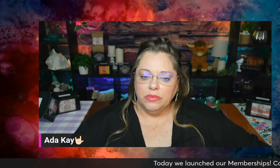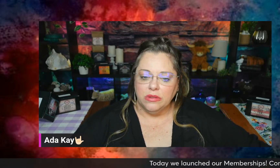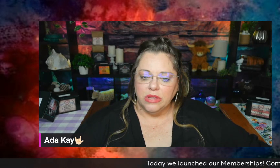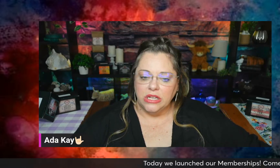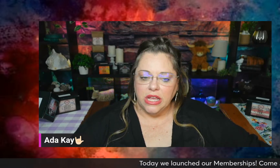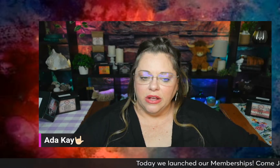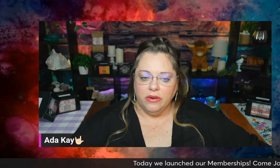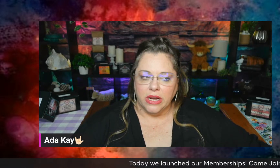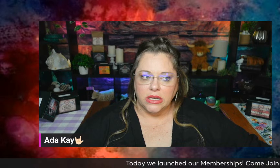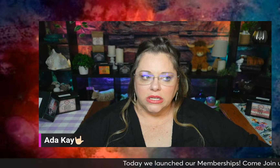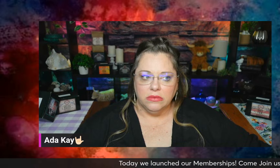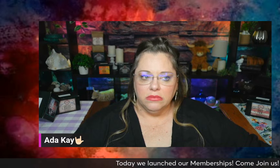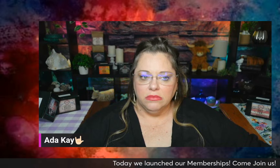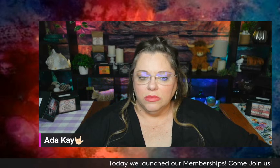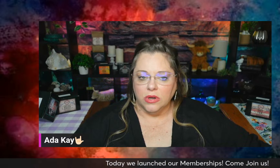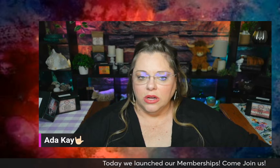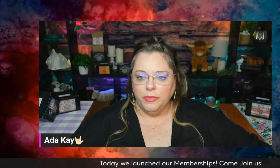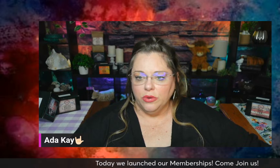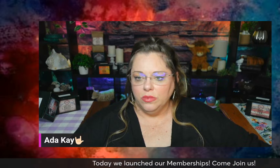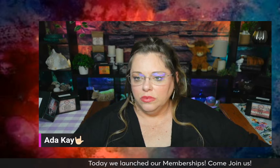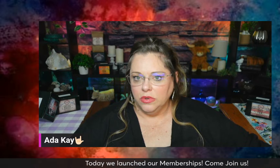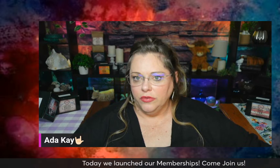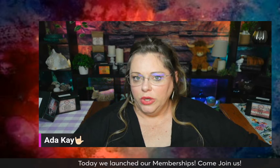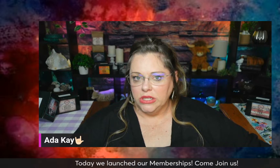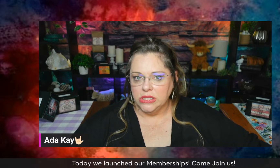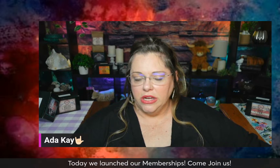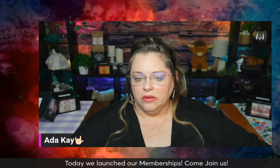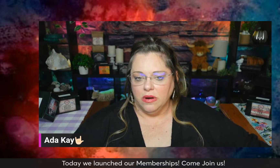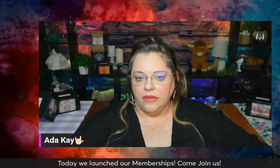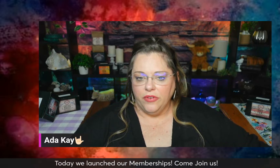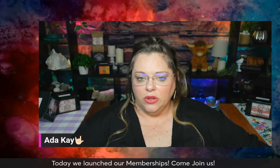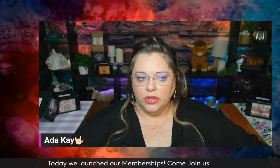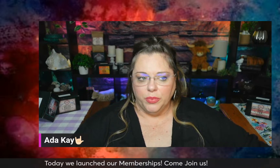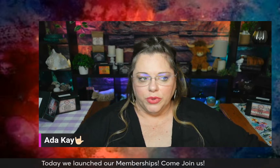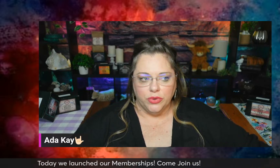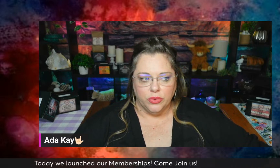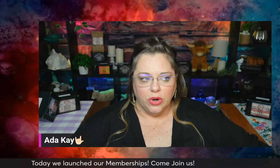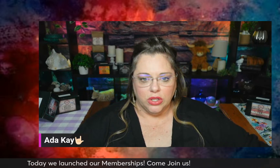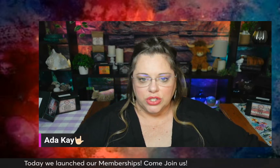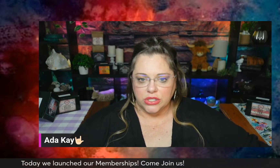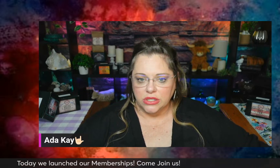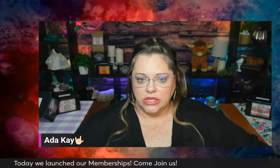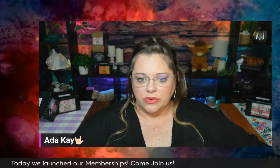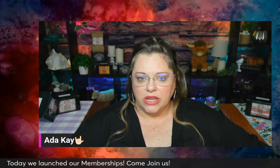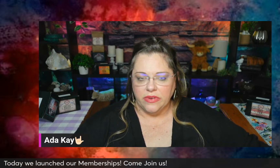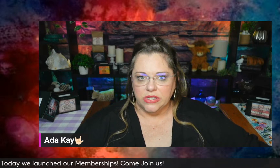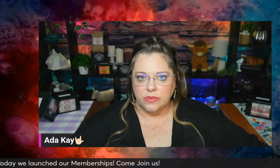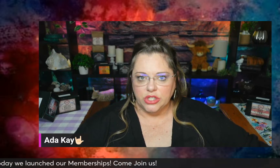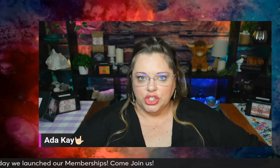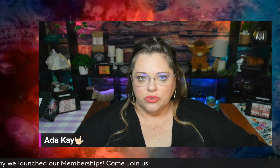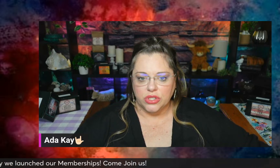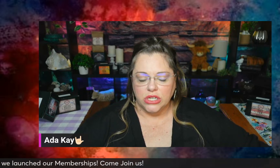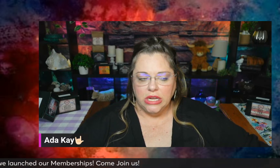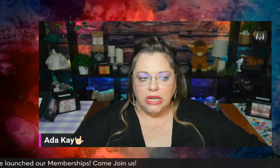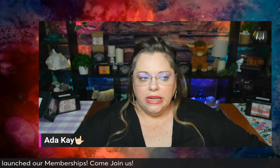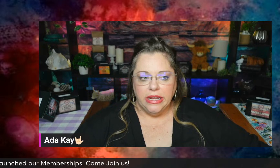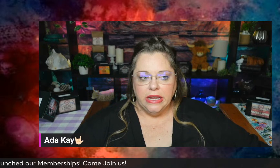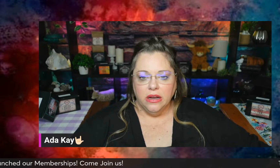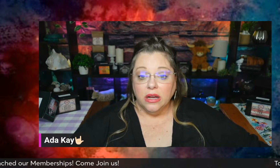the thing to counteract it. A couple of weeks later, I followed up with a neurologist because I was having some